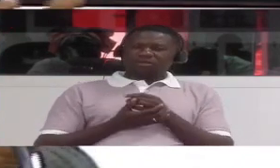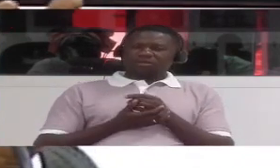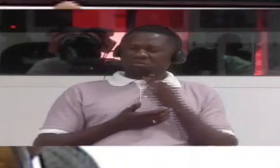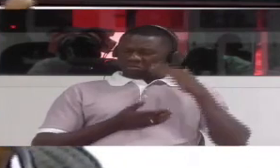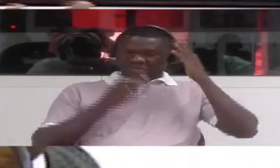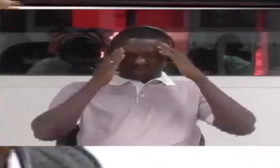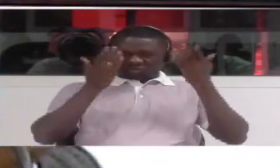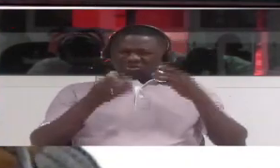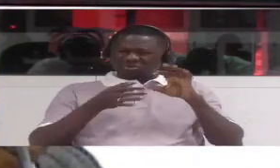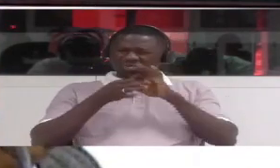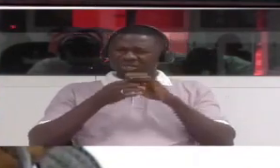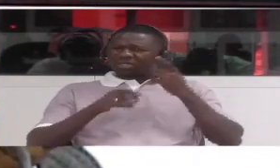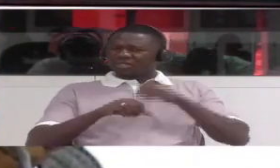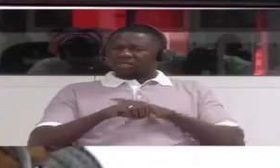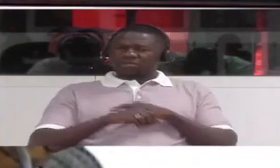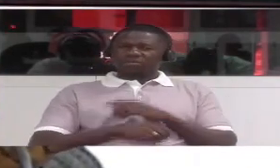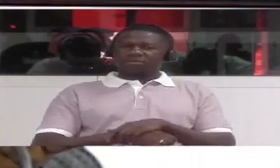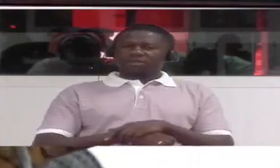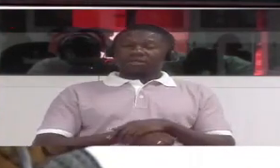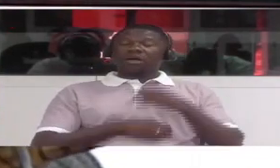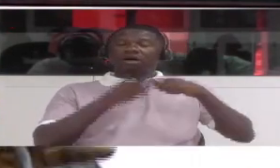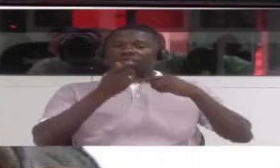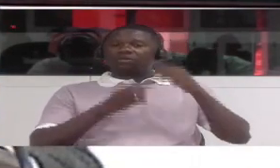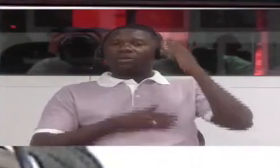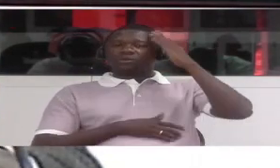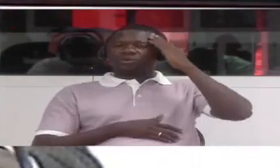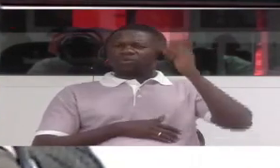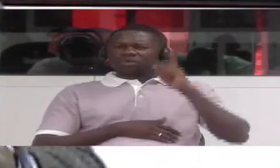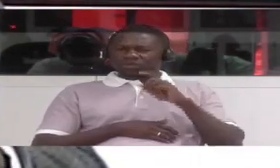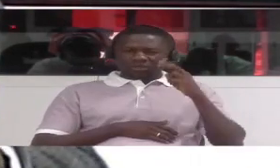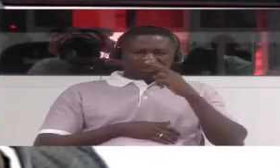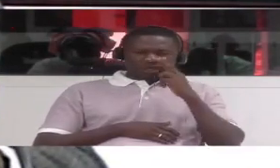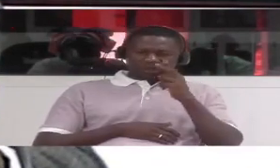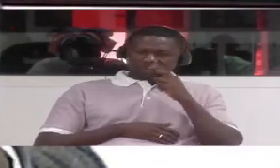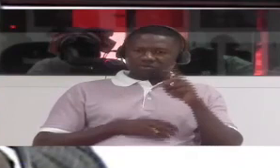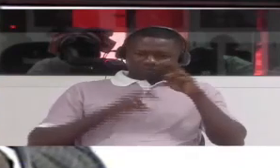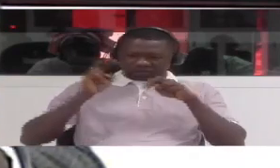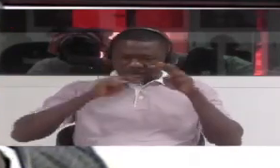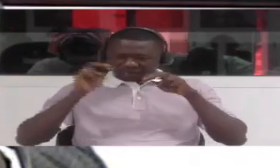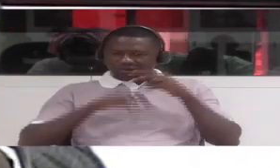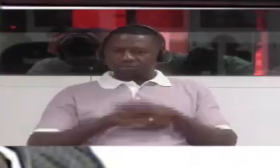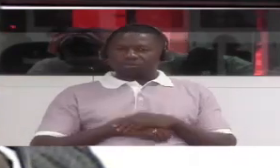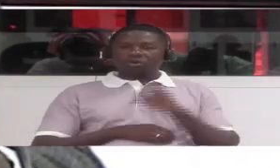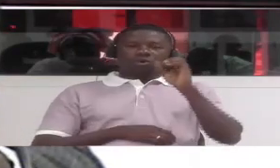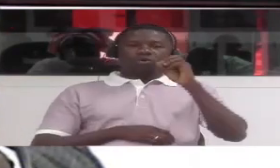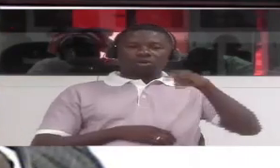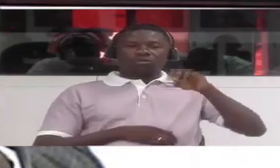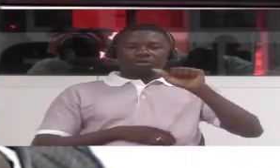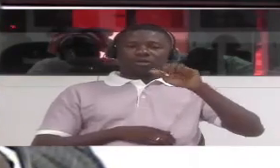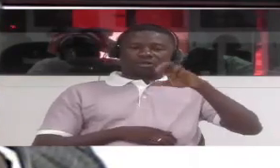time. It was later, much later, that I knew actually what they were trying to find out. Omar Ba was a journalist, which was at the Daily